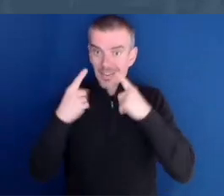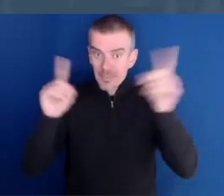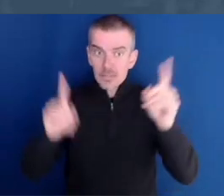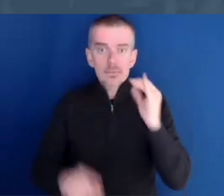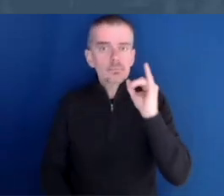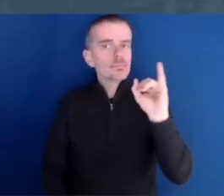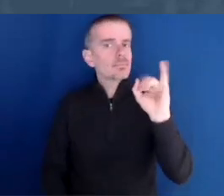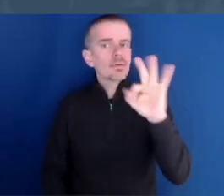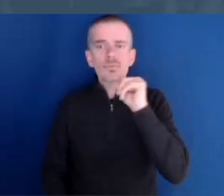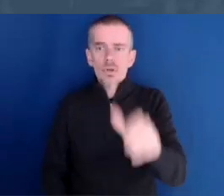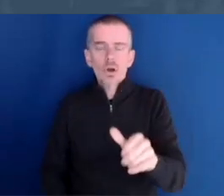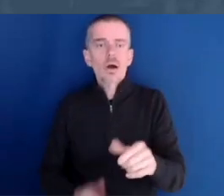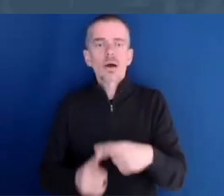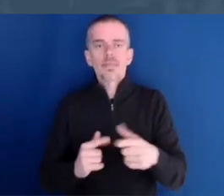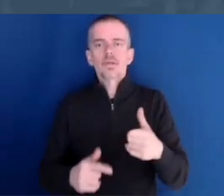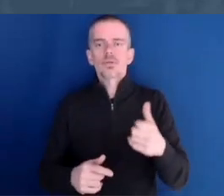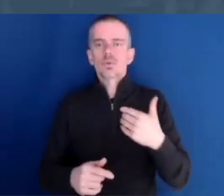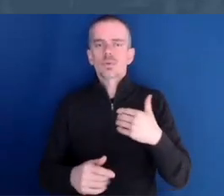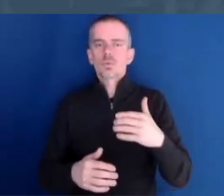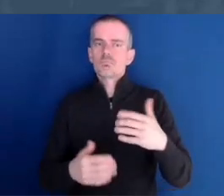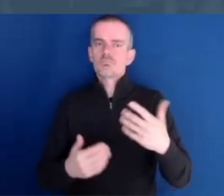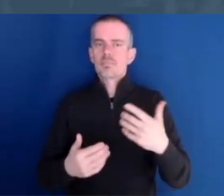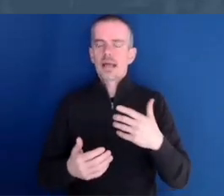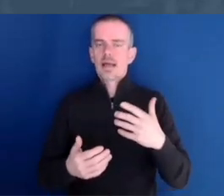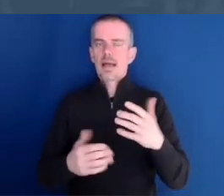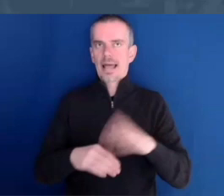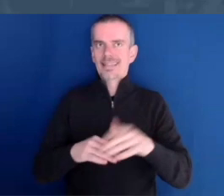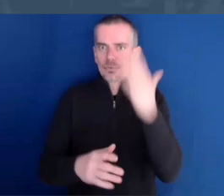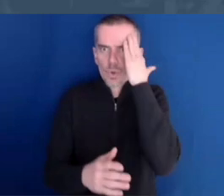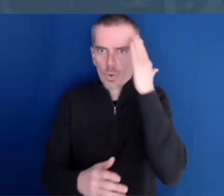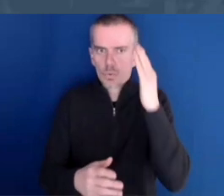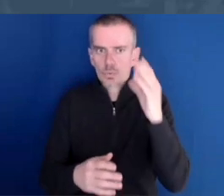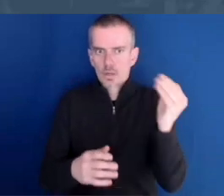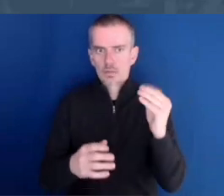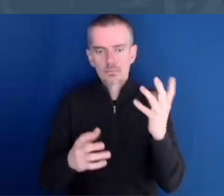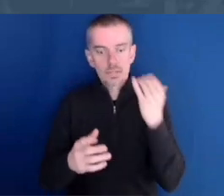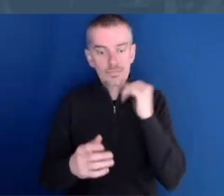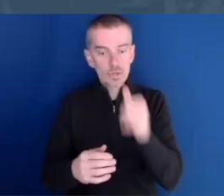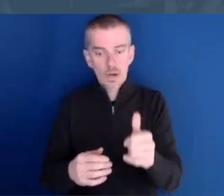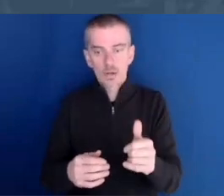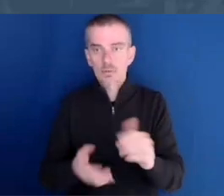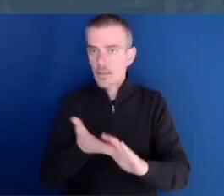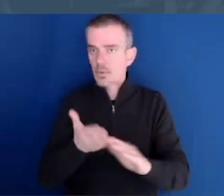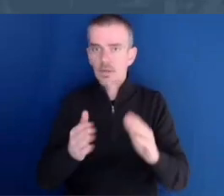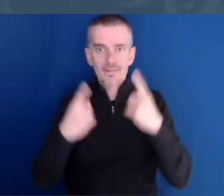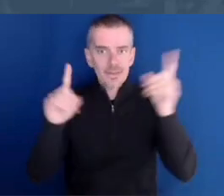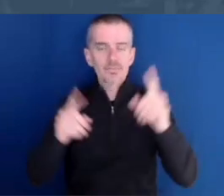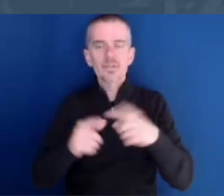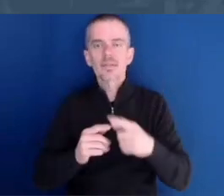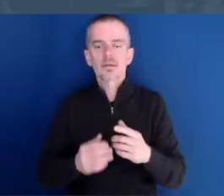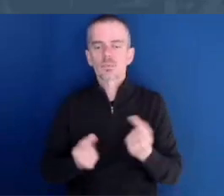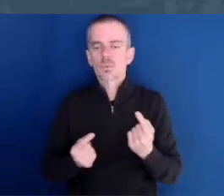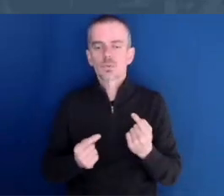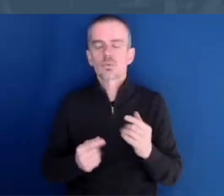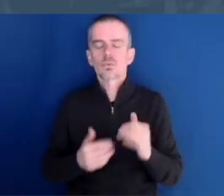not, you've at least got your thumb on the pulse, right? And we know that if they're not operating effectively, then there are steps that we can